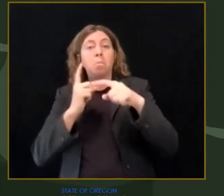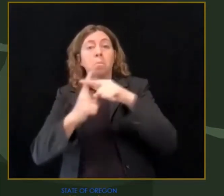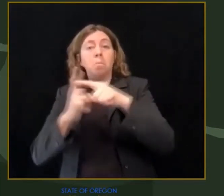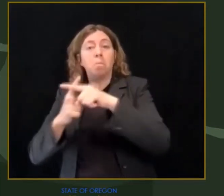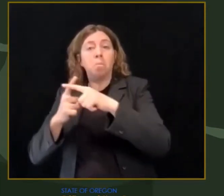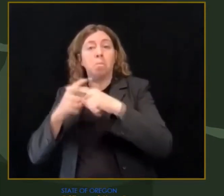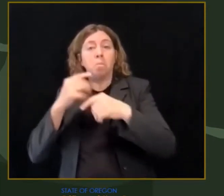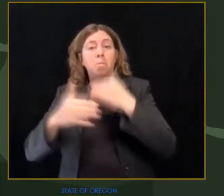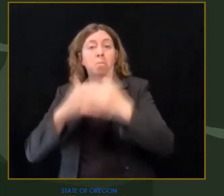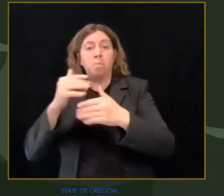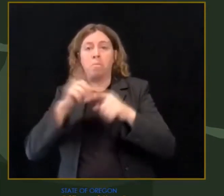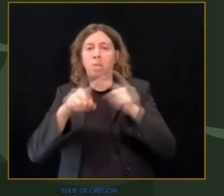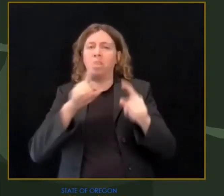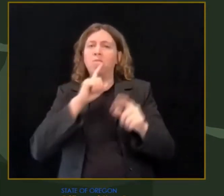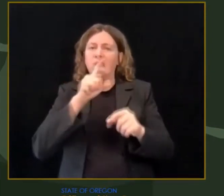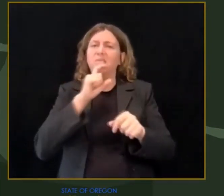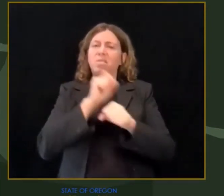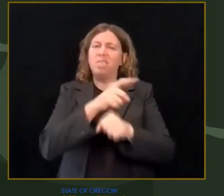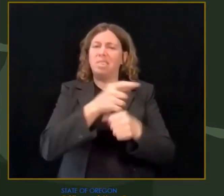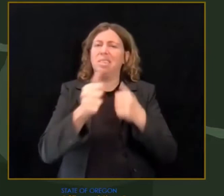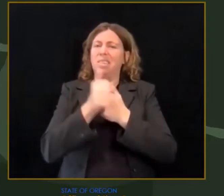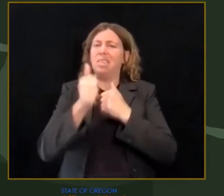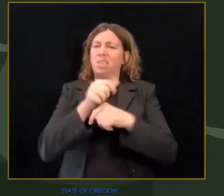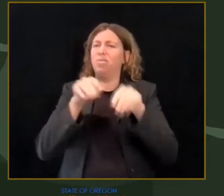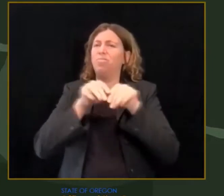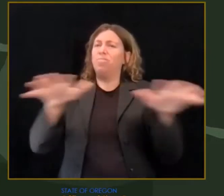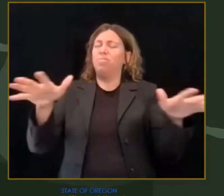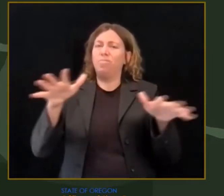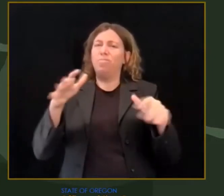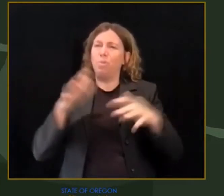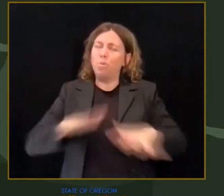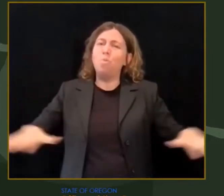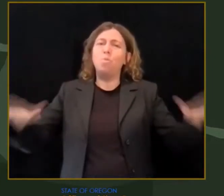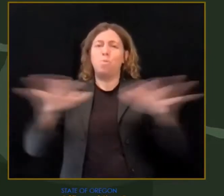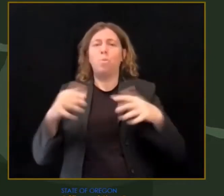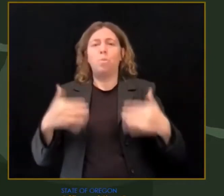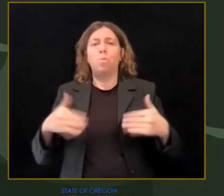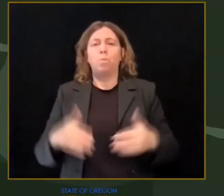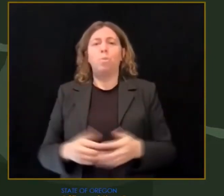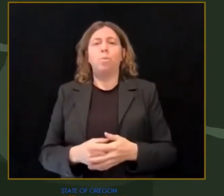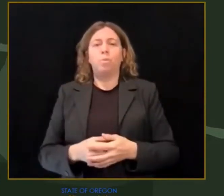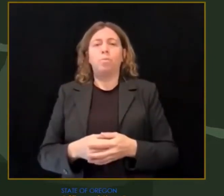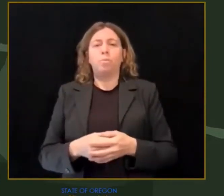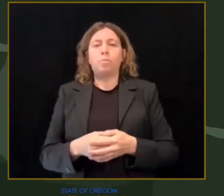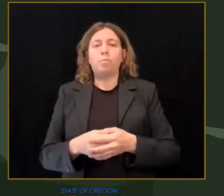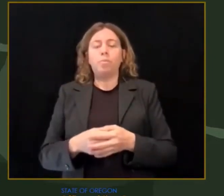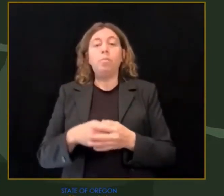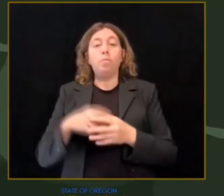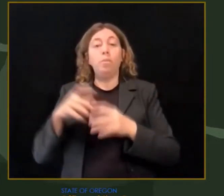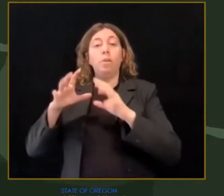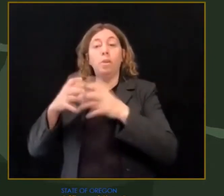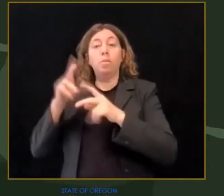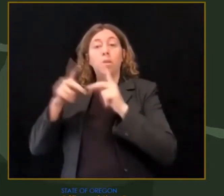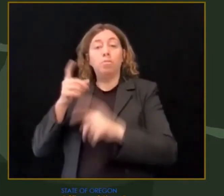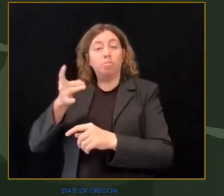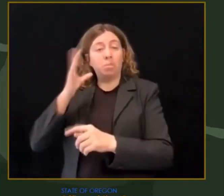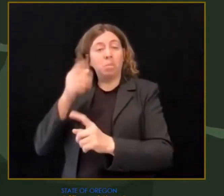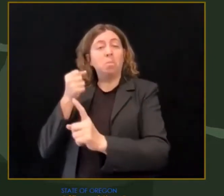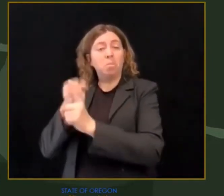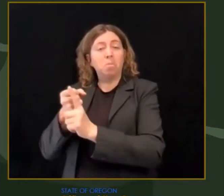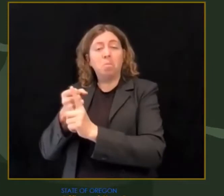your life. One group of people who are being deeply impacted by the pandemic are Oregon's